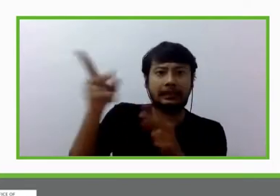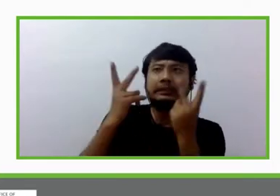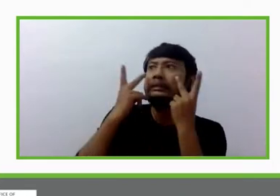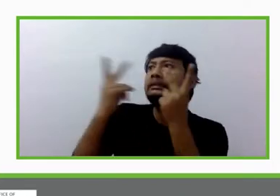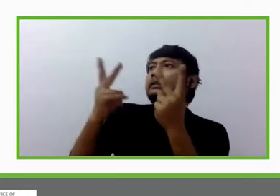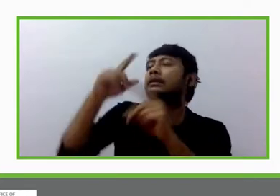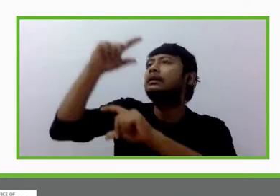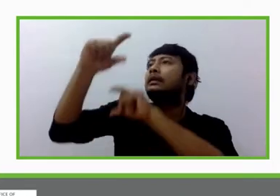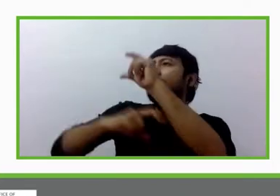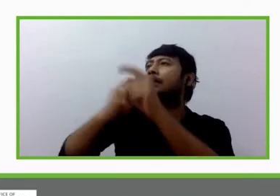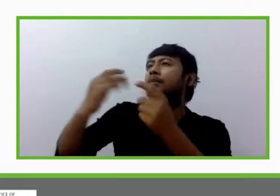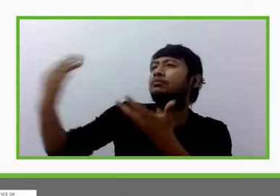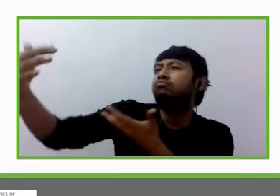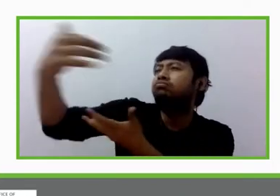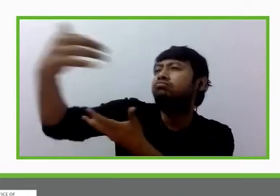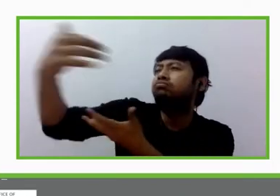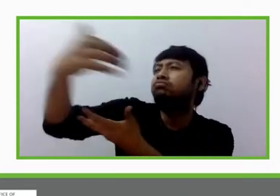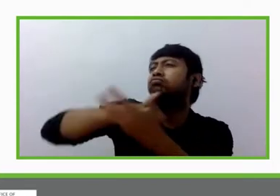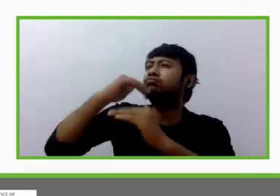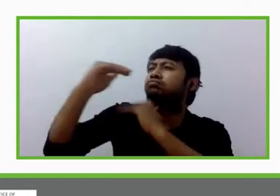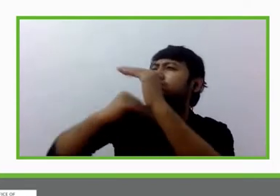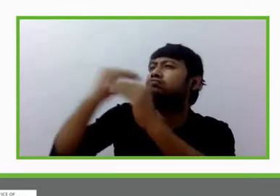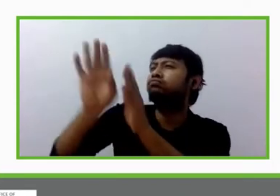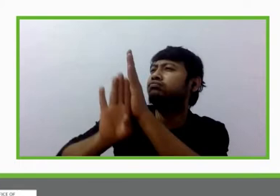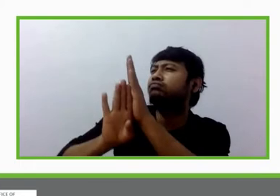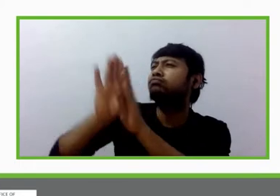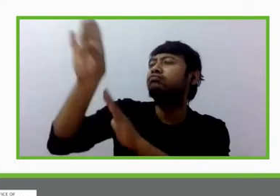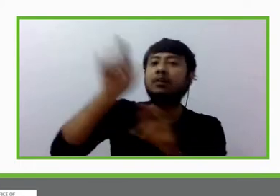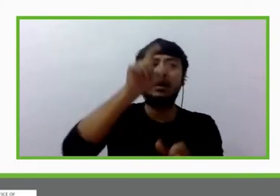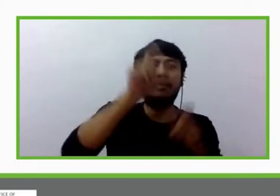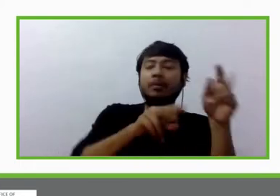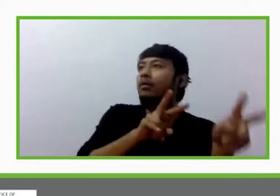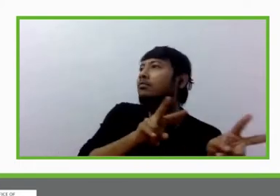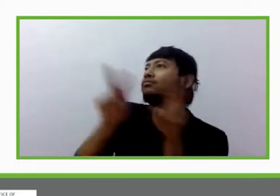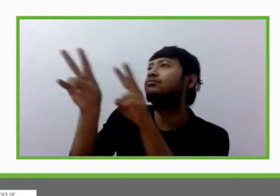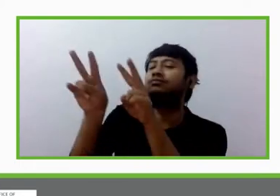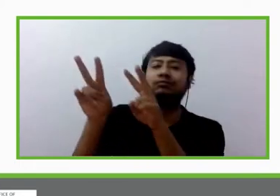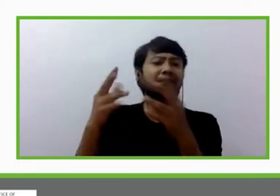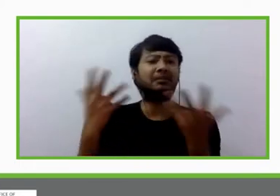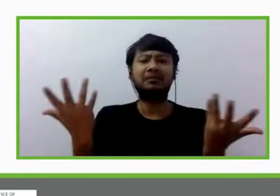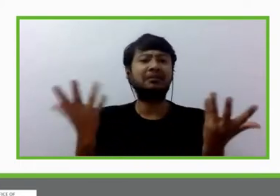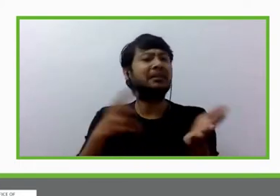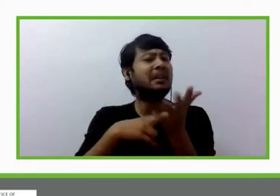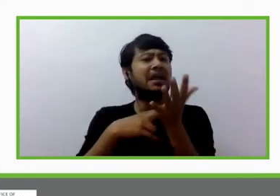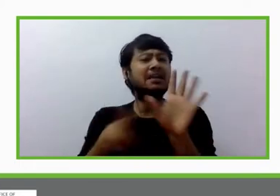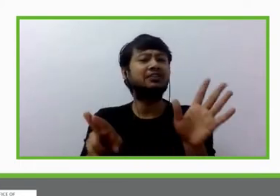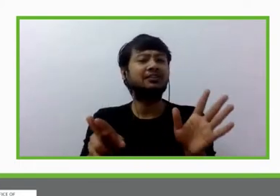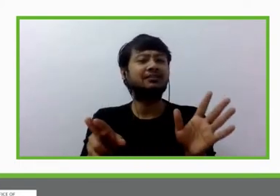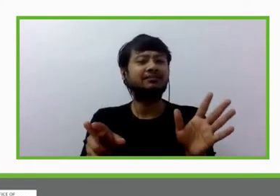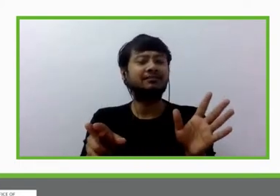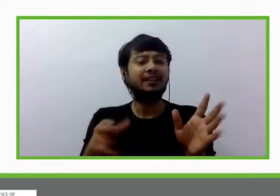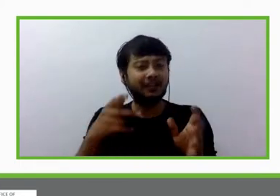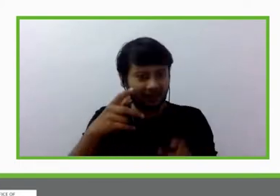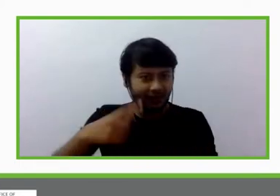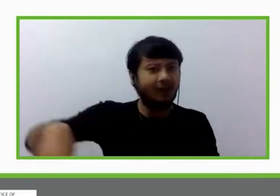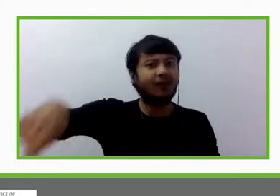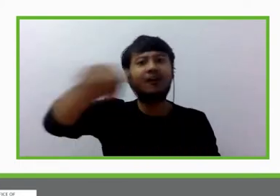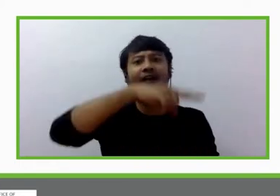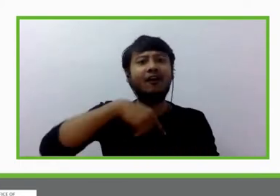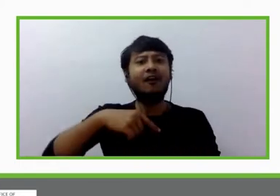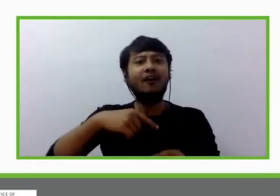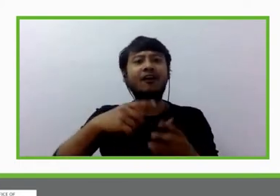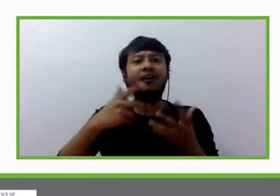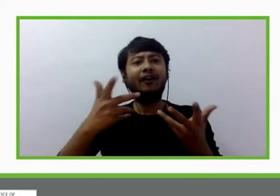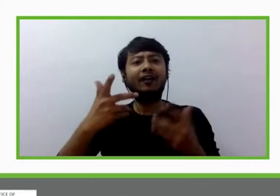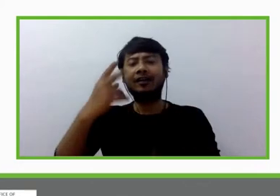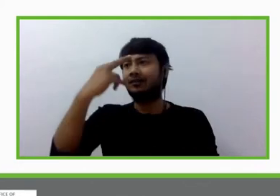people accomplish. So it's almost an illusion in terms of our bodies, you know, representing leadership, but